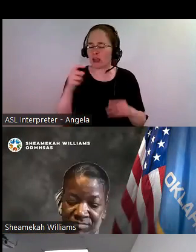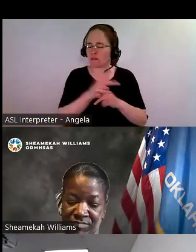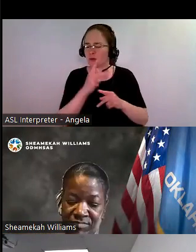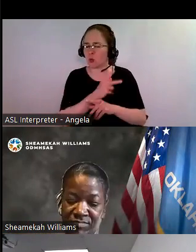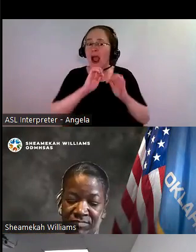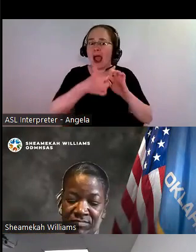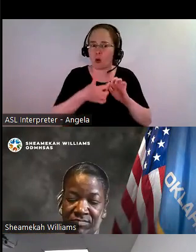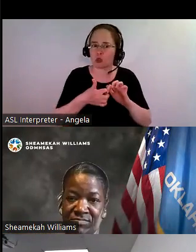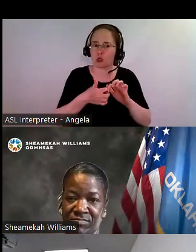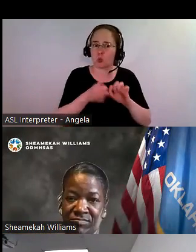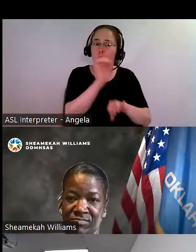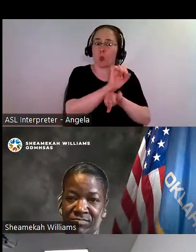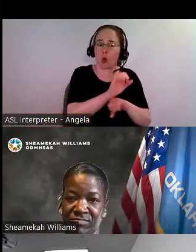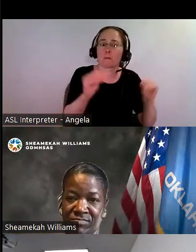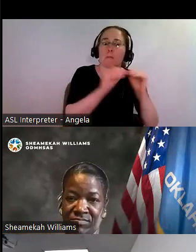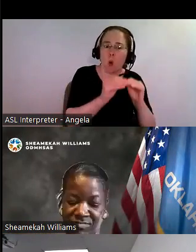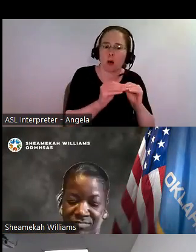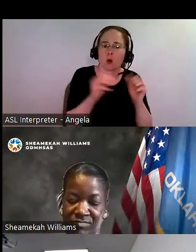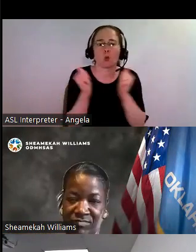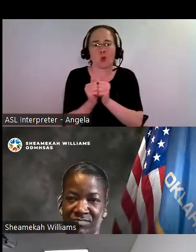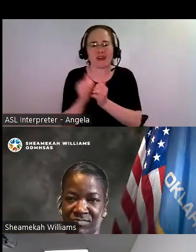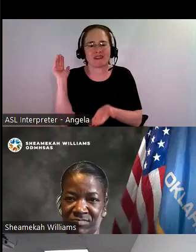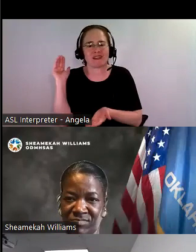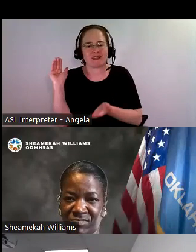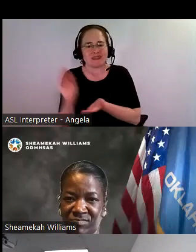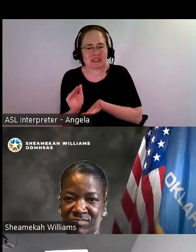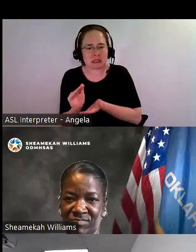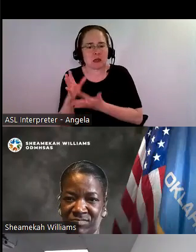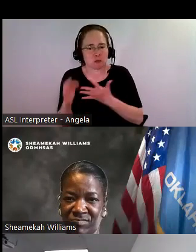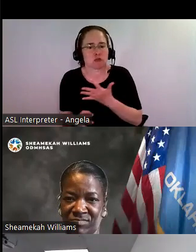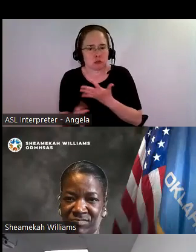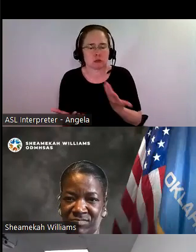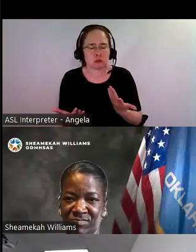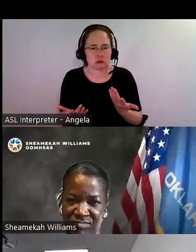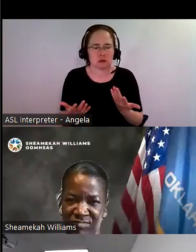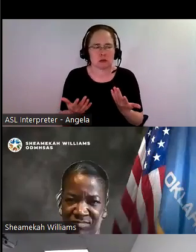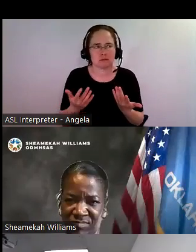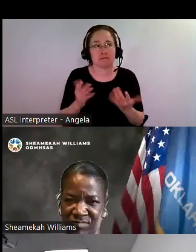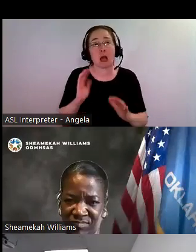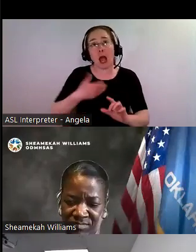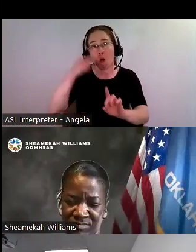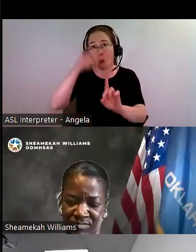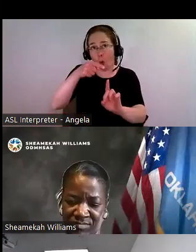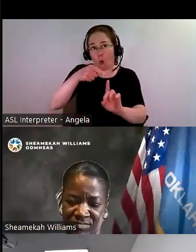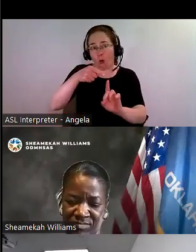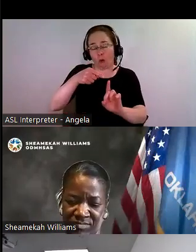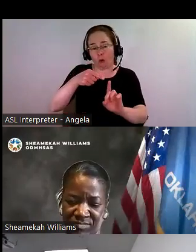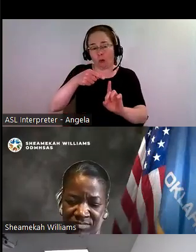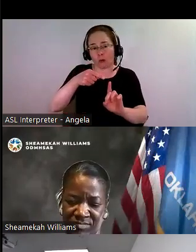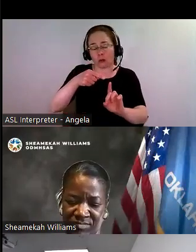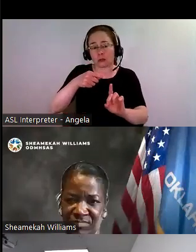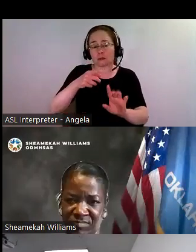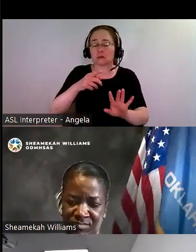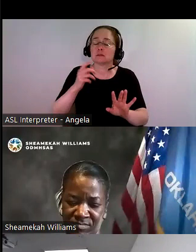do more with less. And so what we did was we kind of thought about the outcome we were looking for was this